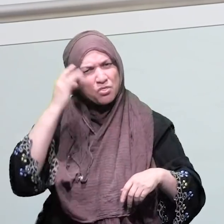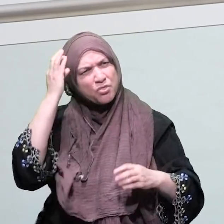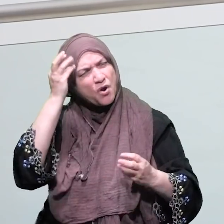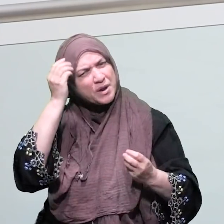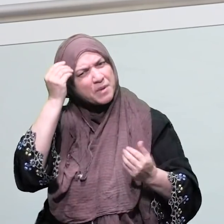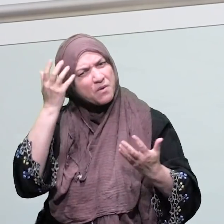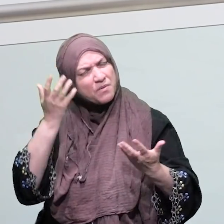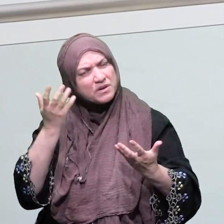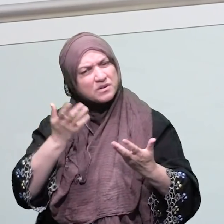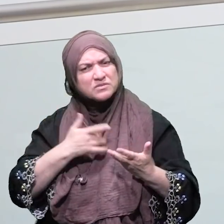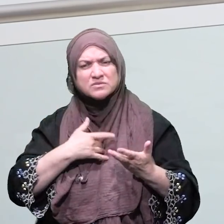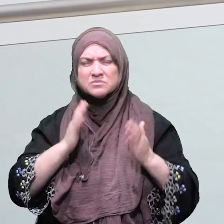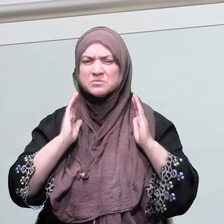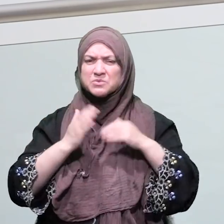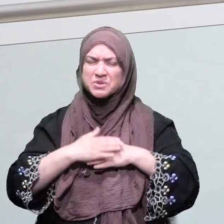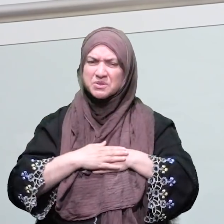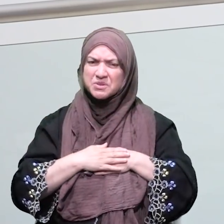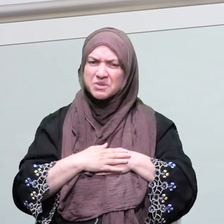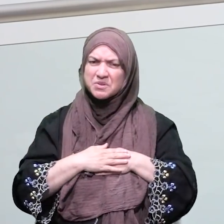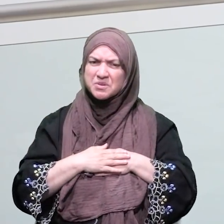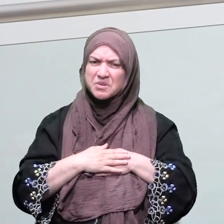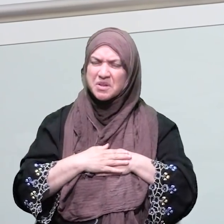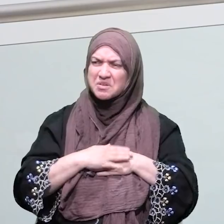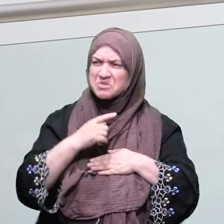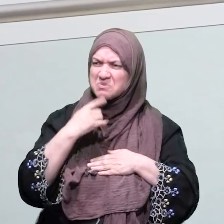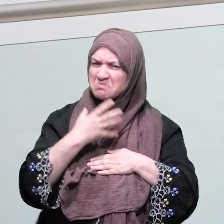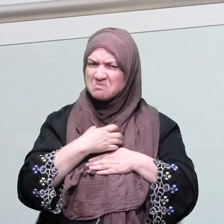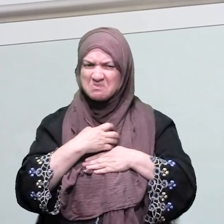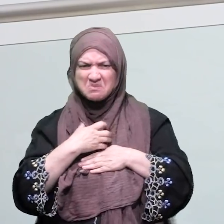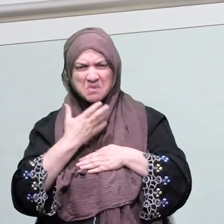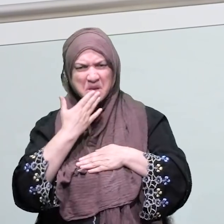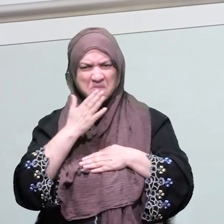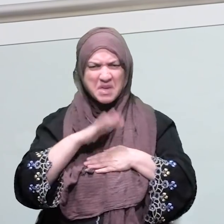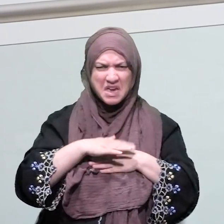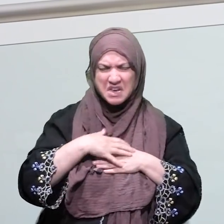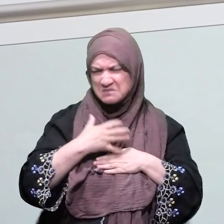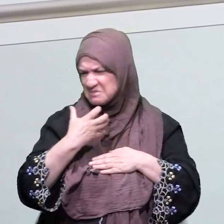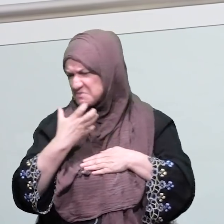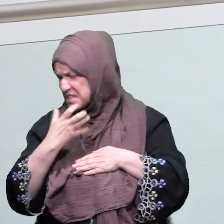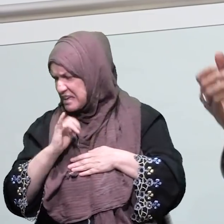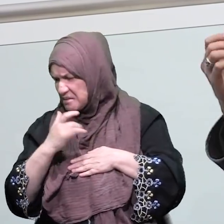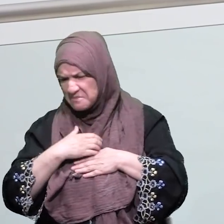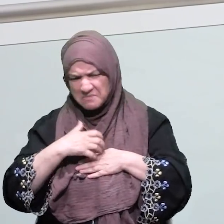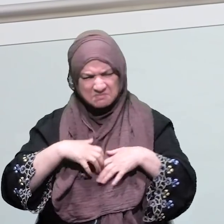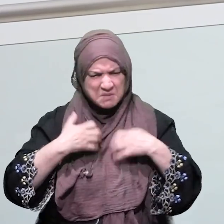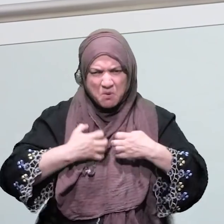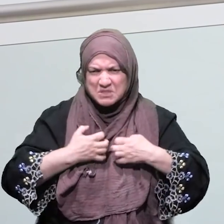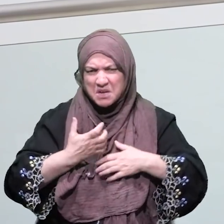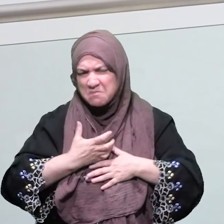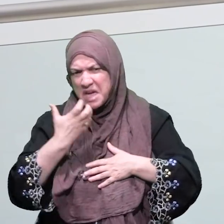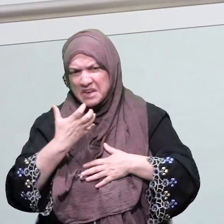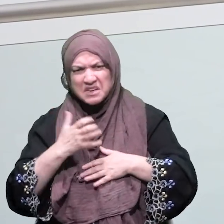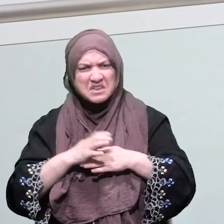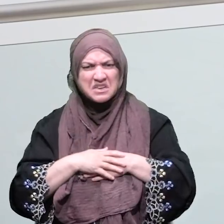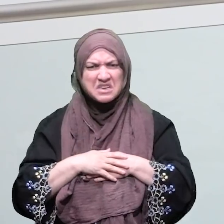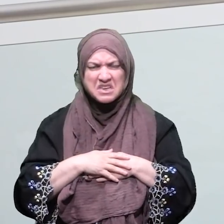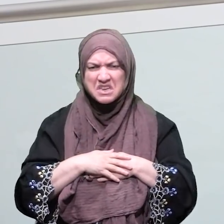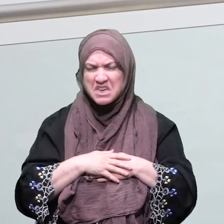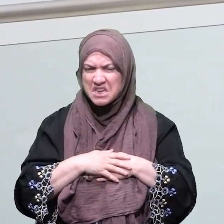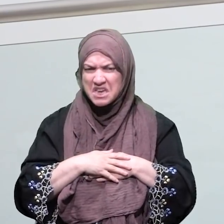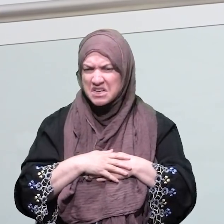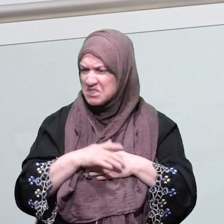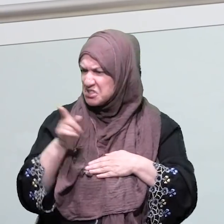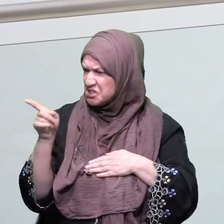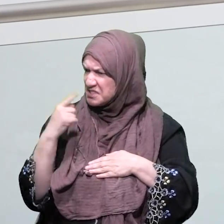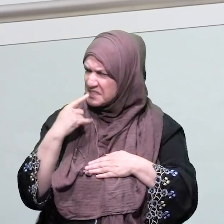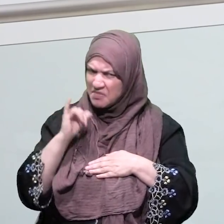in bed, I'm just starting to think about that. I'm thinking about, I can't believe she said that to me. I can't believe he did this. And you're sitting at